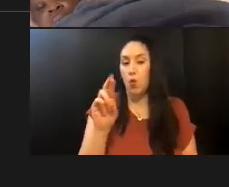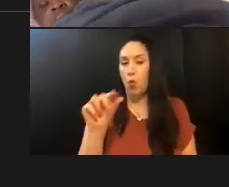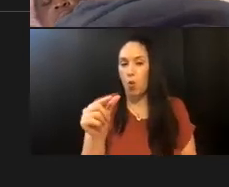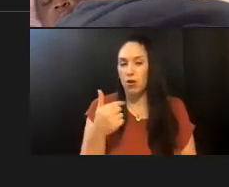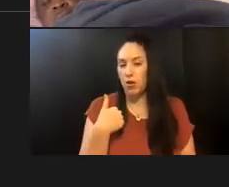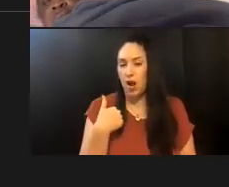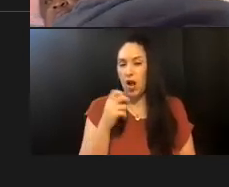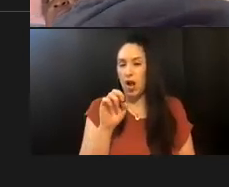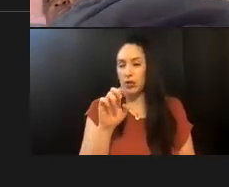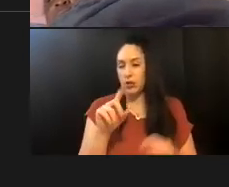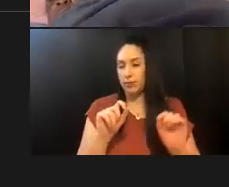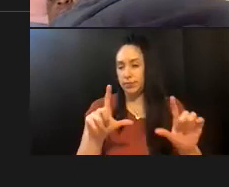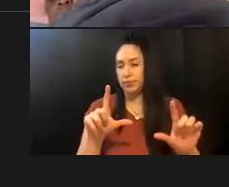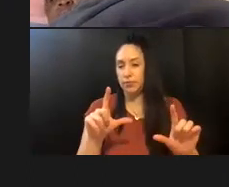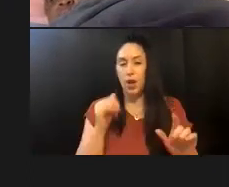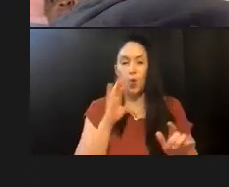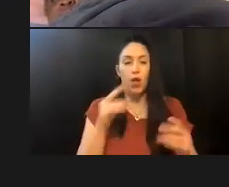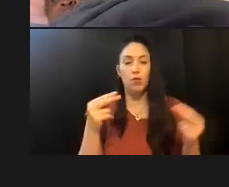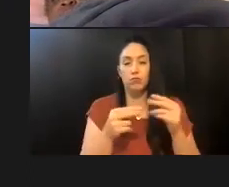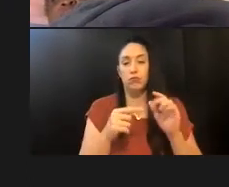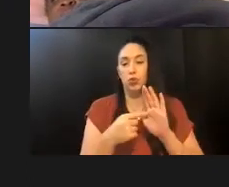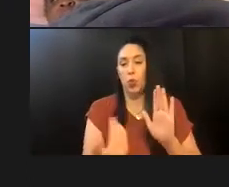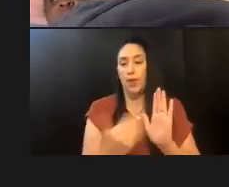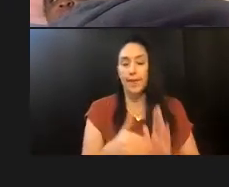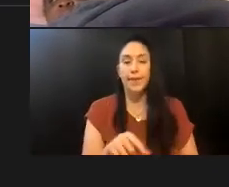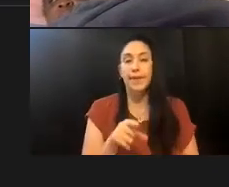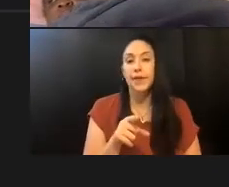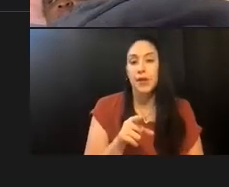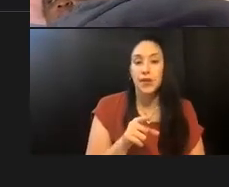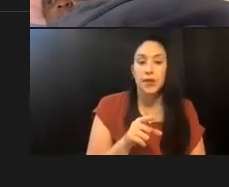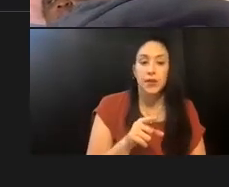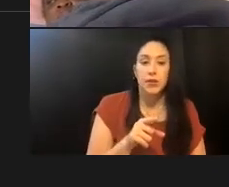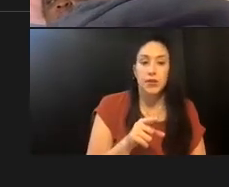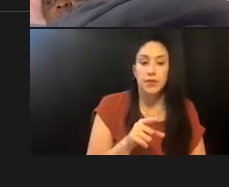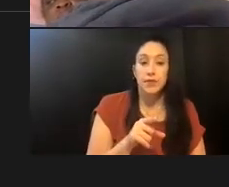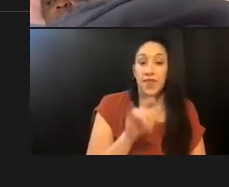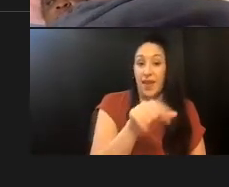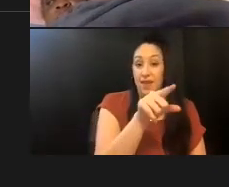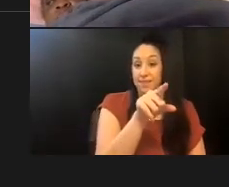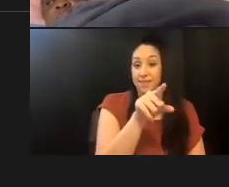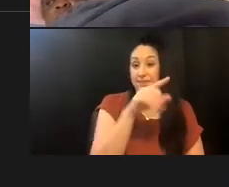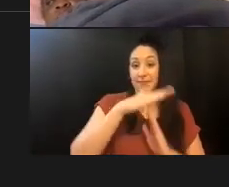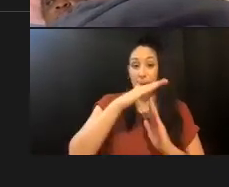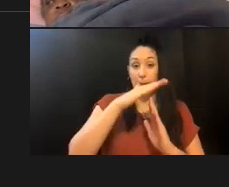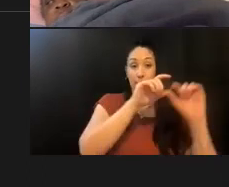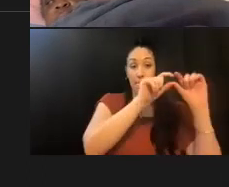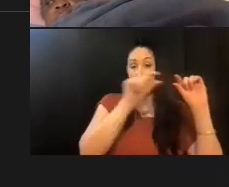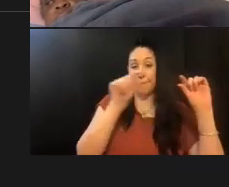earlier. I will bring that slide up again. And they would go to this slide, or they would go to this